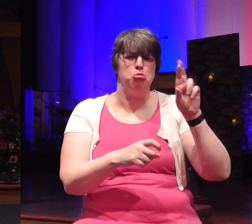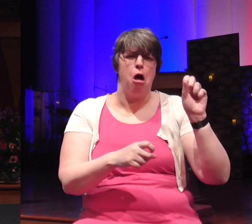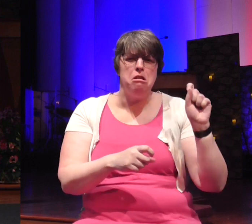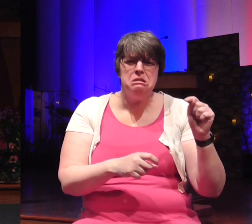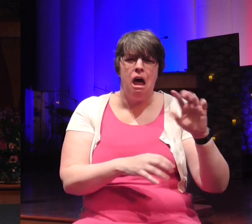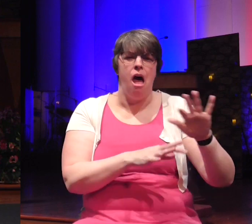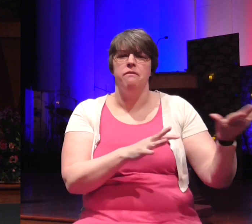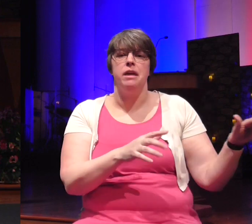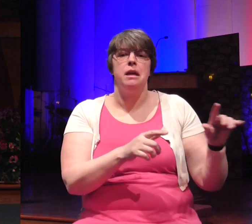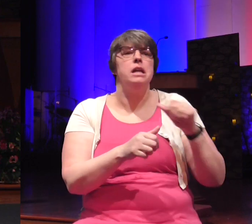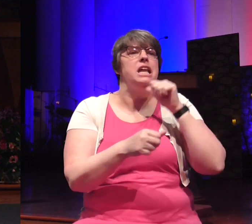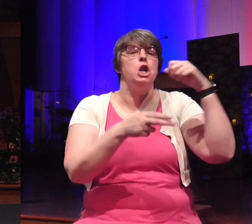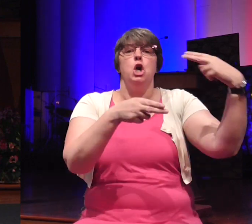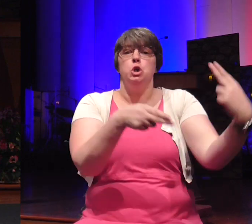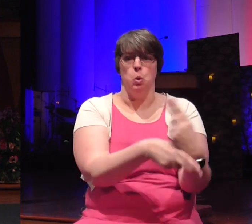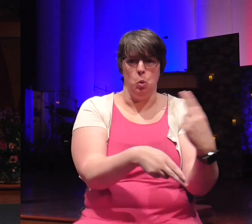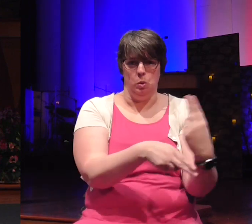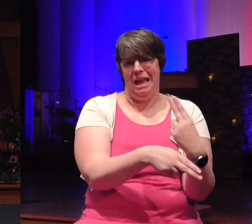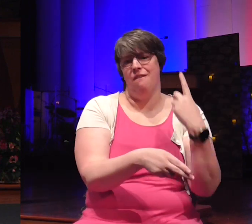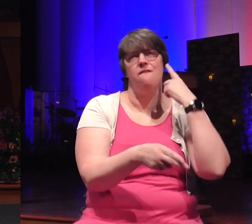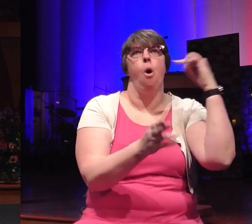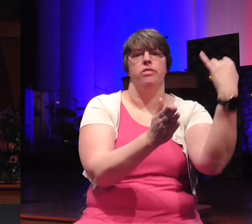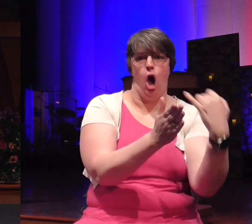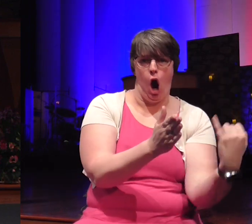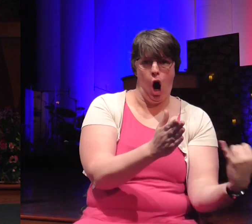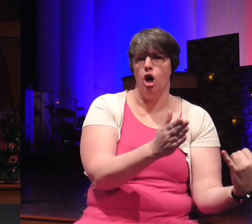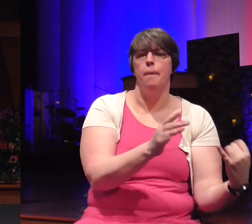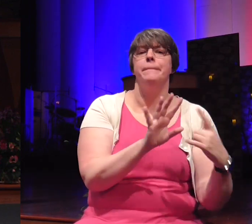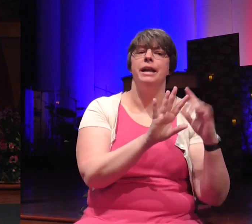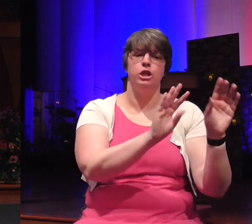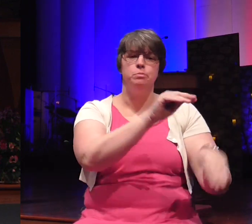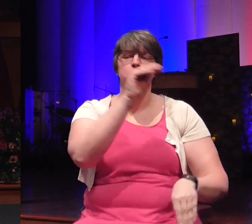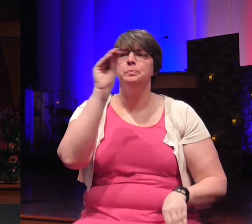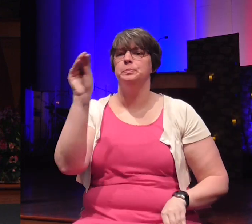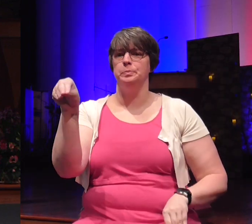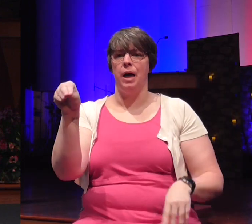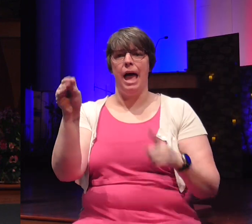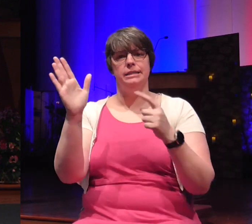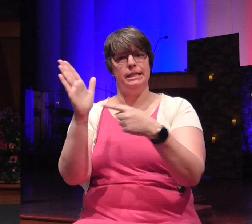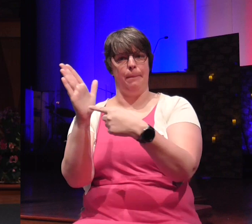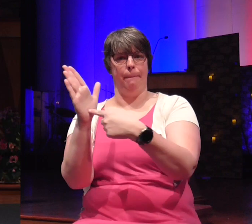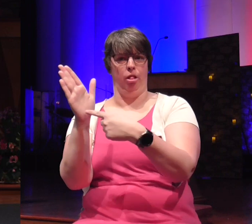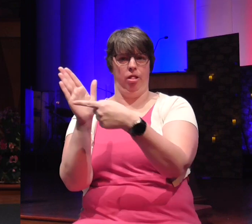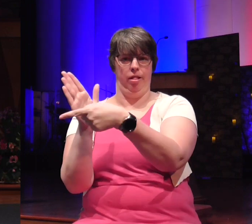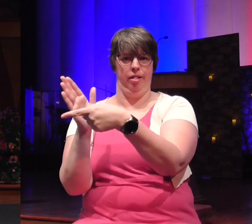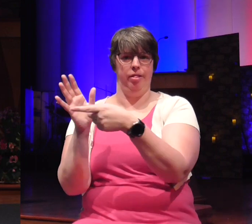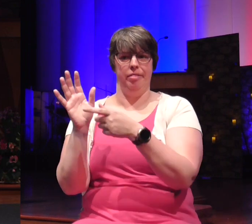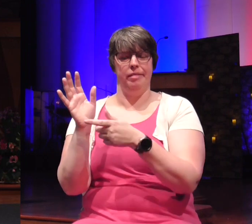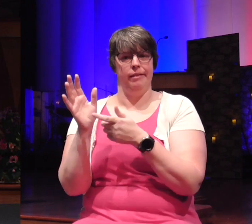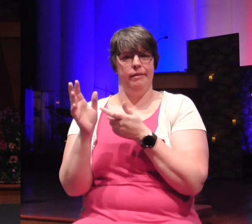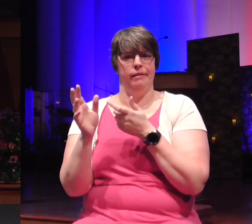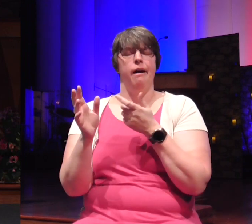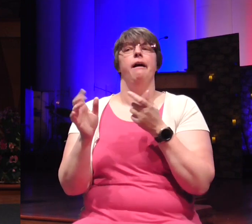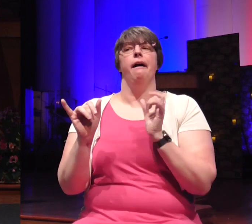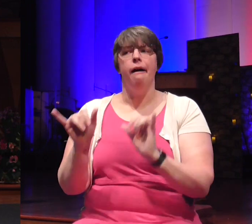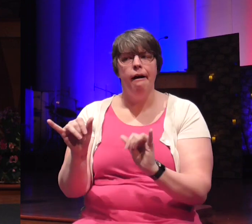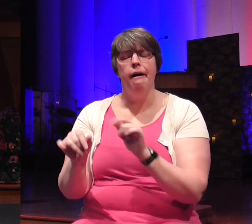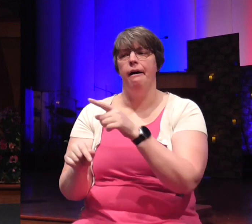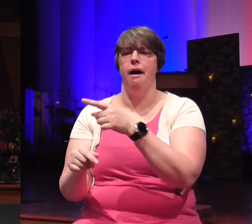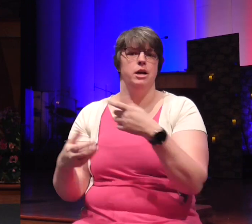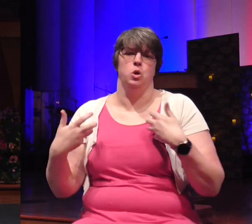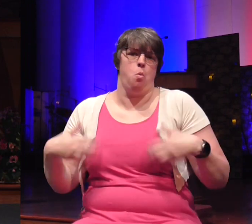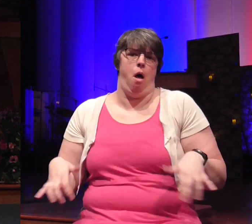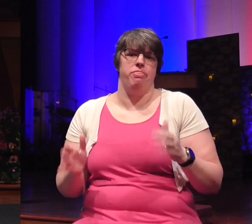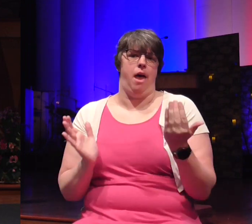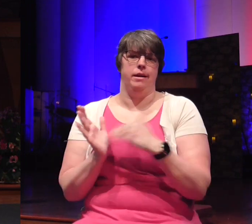But he didn't use it to actually do the art. He kept it around as a symbol to not do what he had done to himself ever